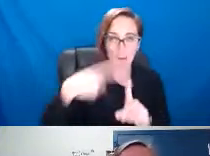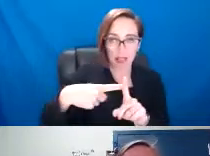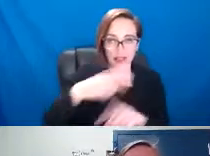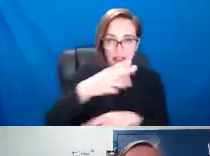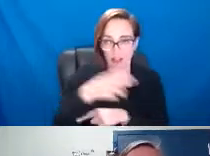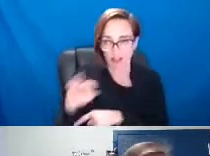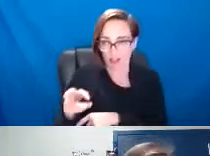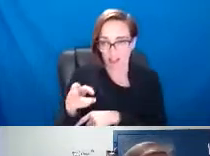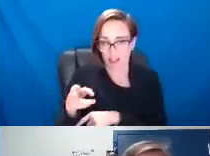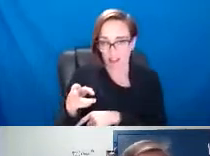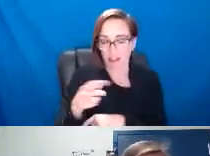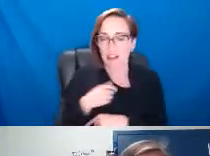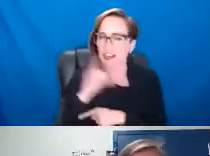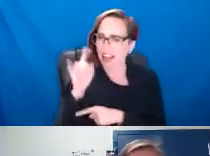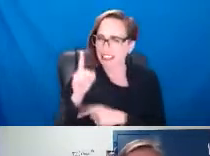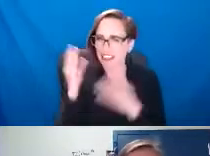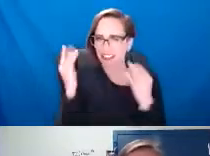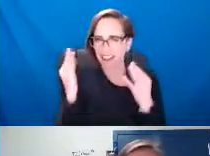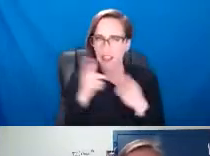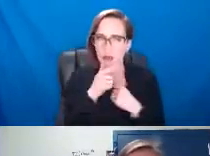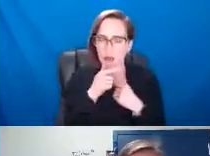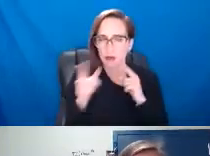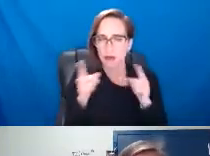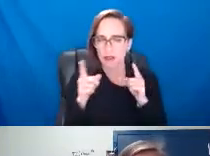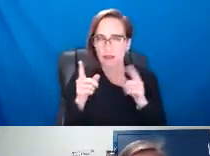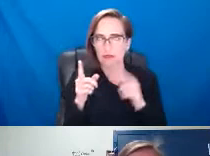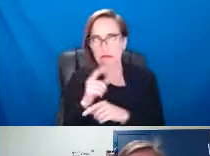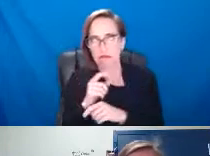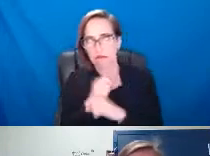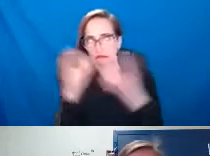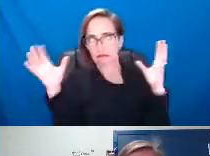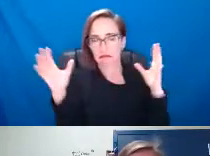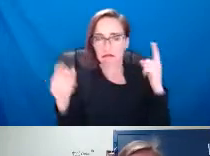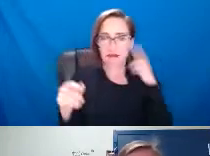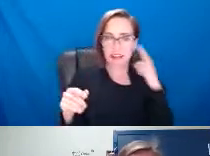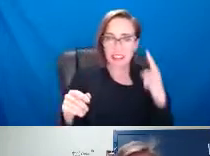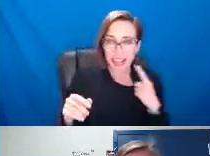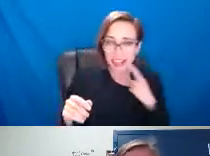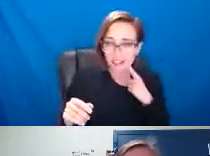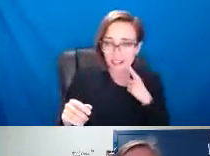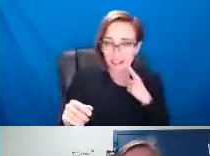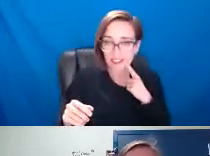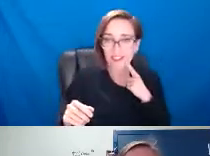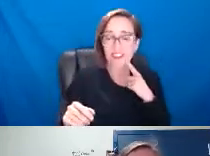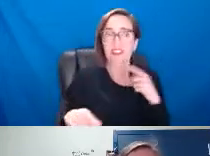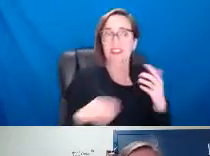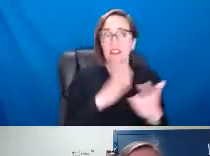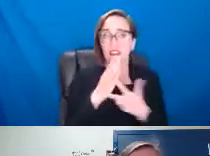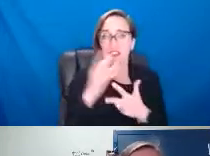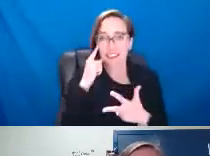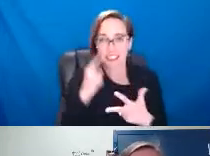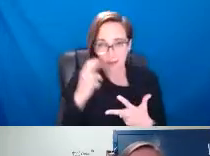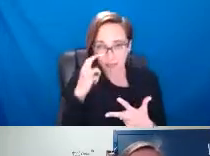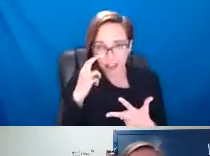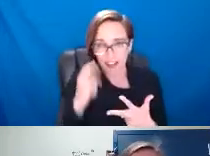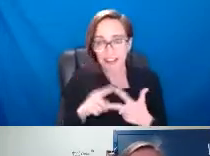did think about individuals who are deaf-blind, but I do think that they do have a wonderful mode